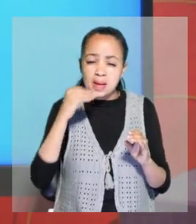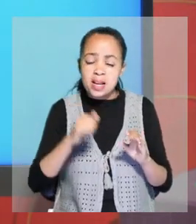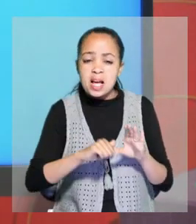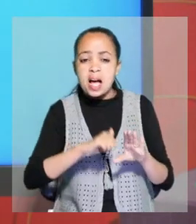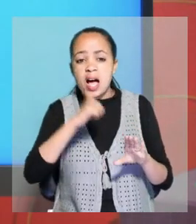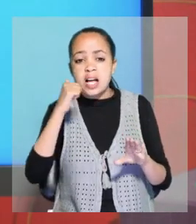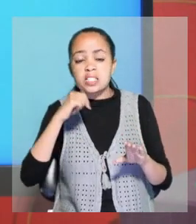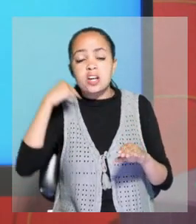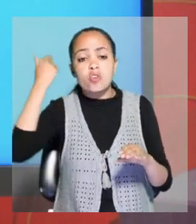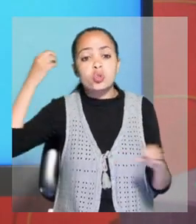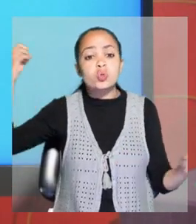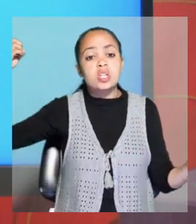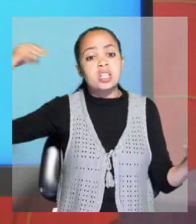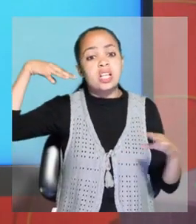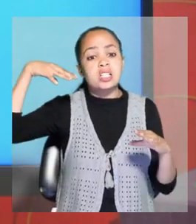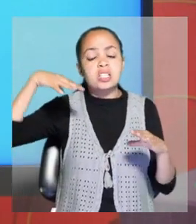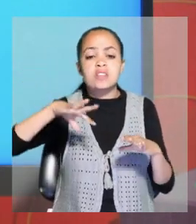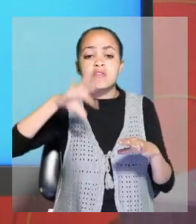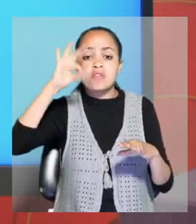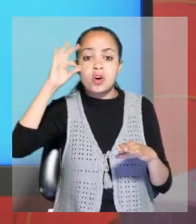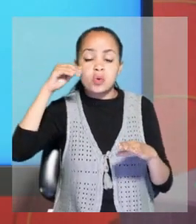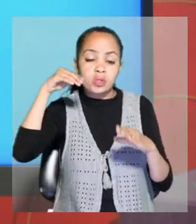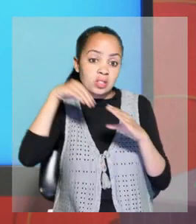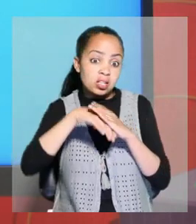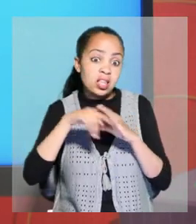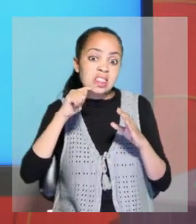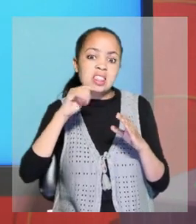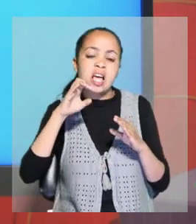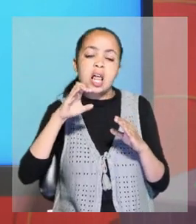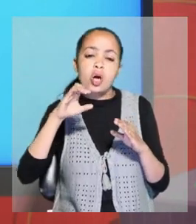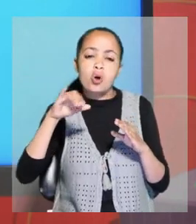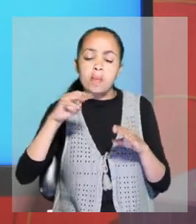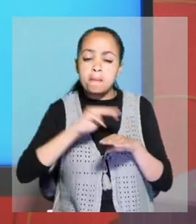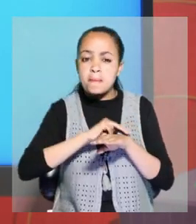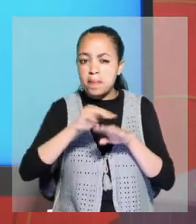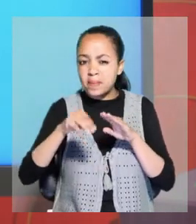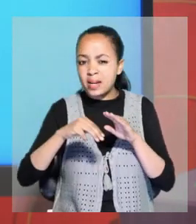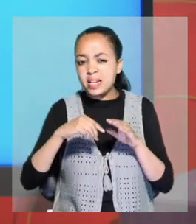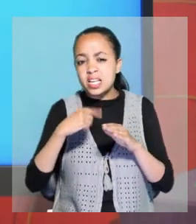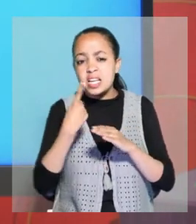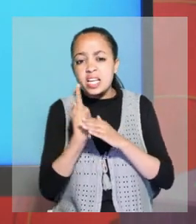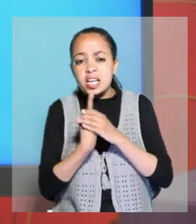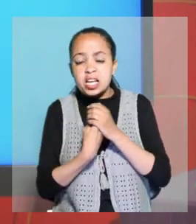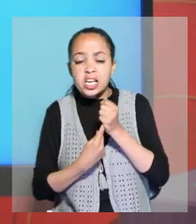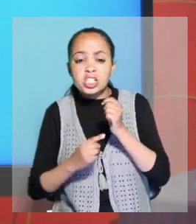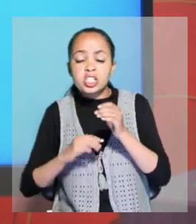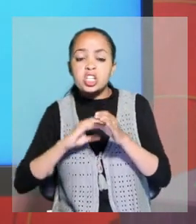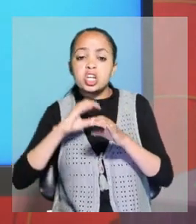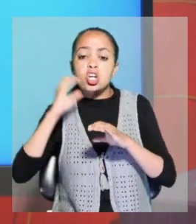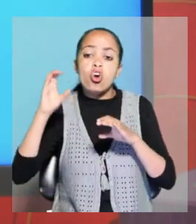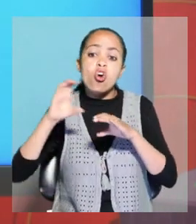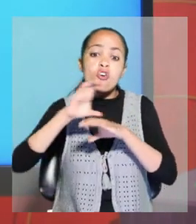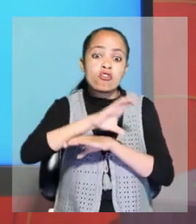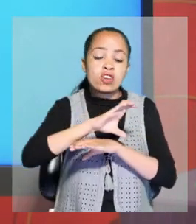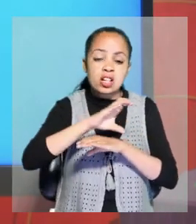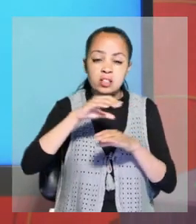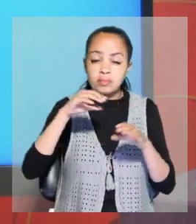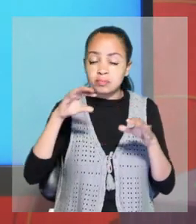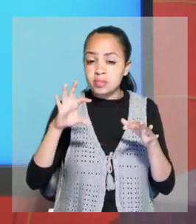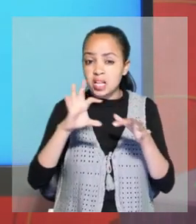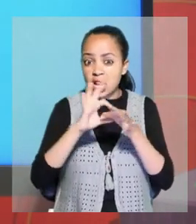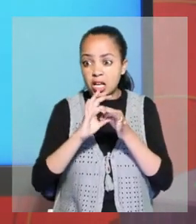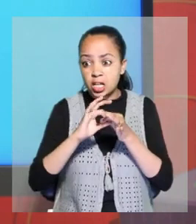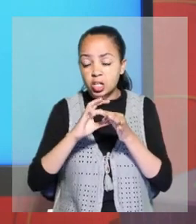else photosensitive pigment found in thylakoid membrane, when each chlorophyll in the photosystem are linked to that of